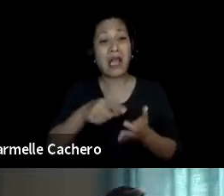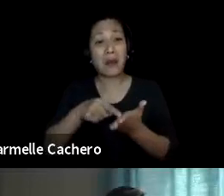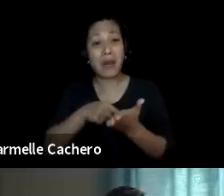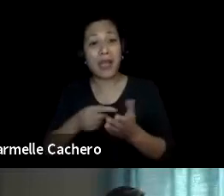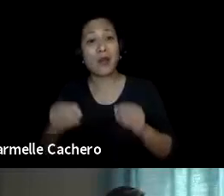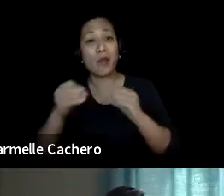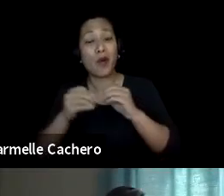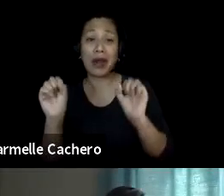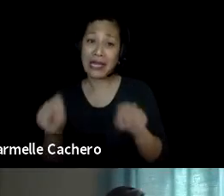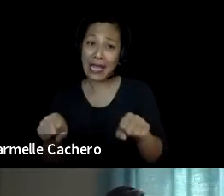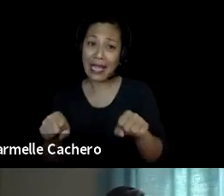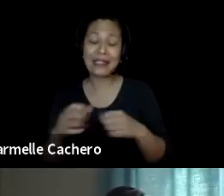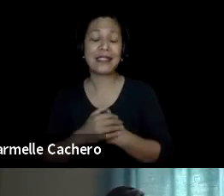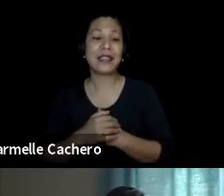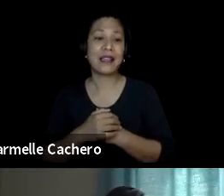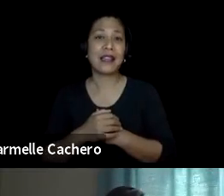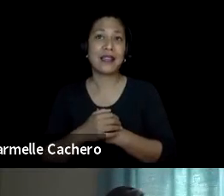Yes.